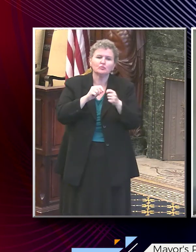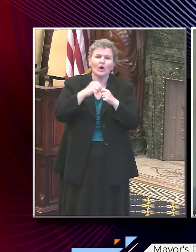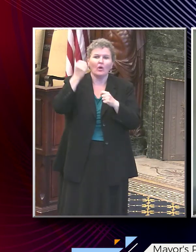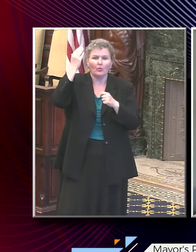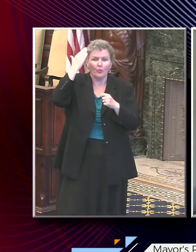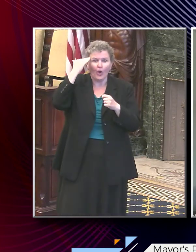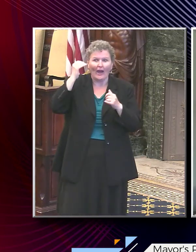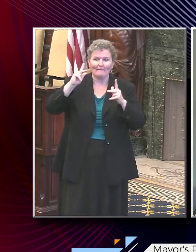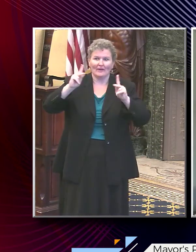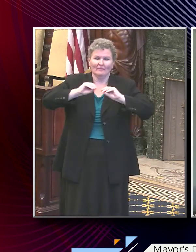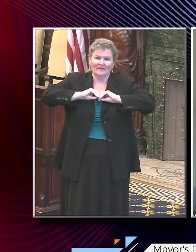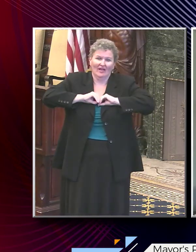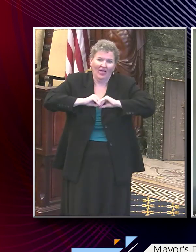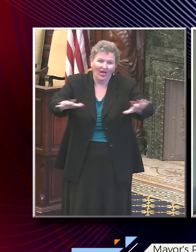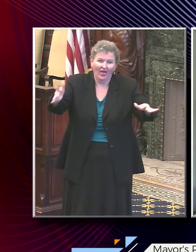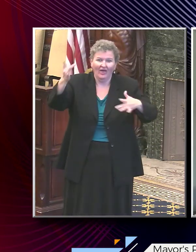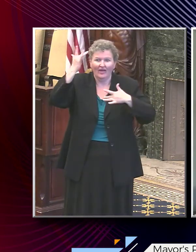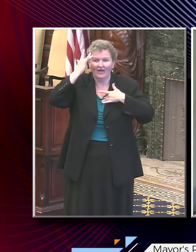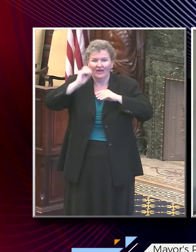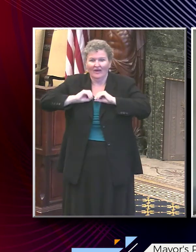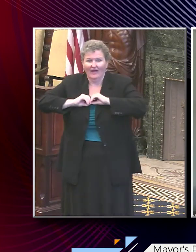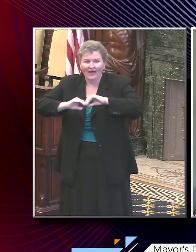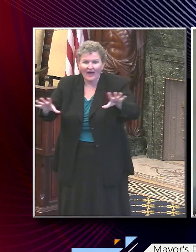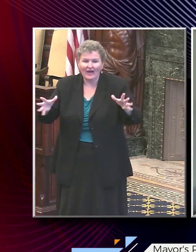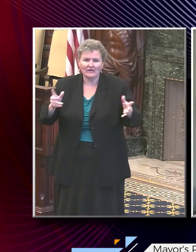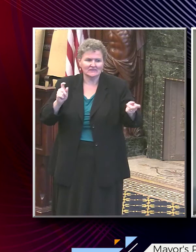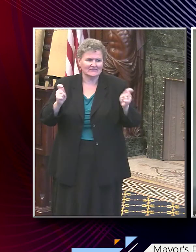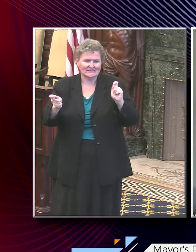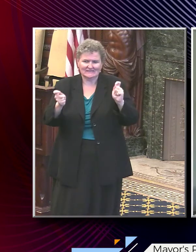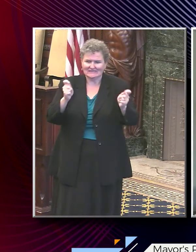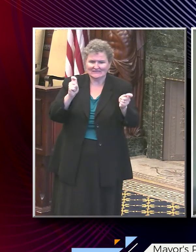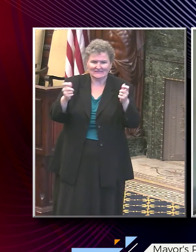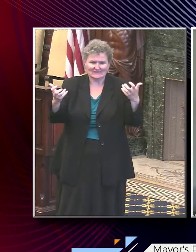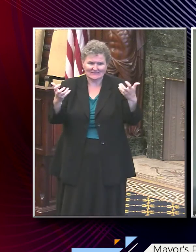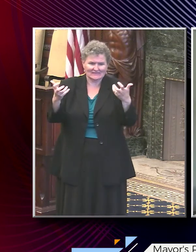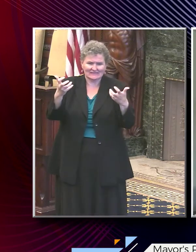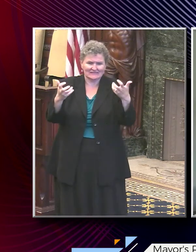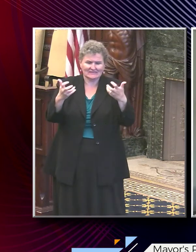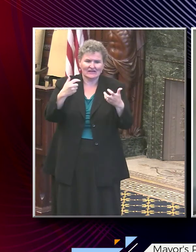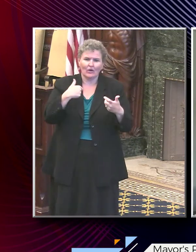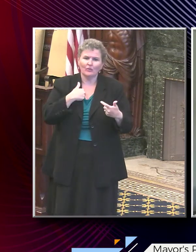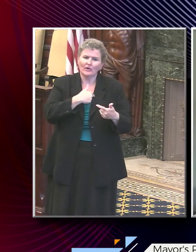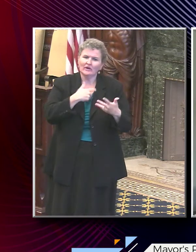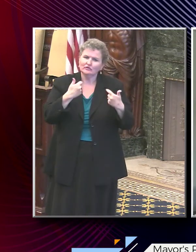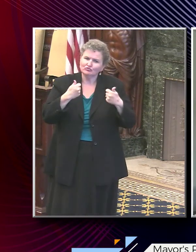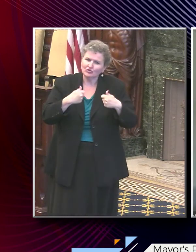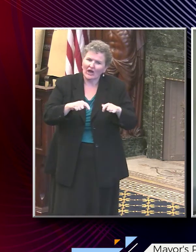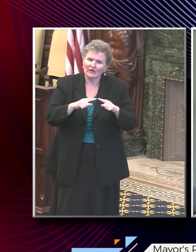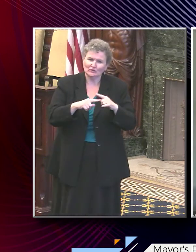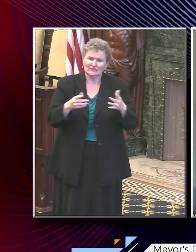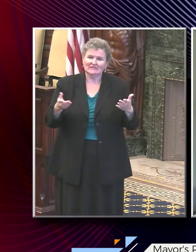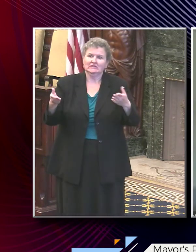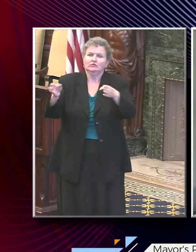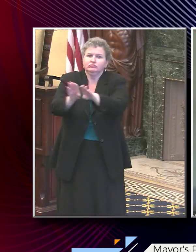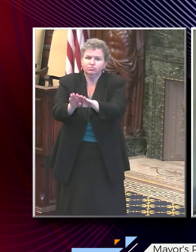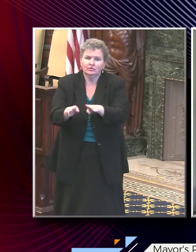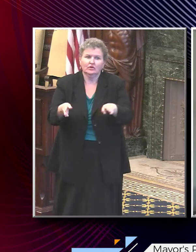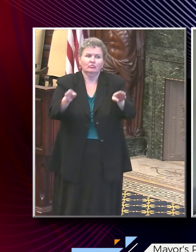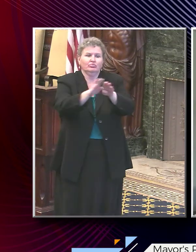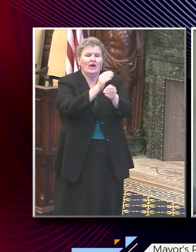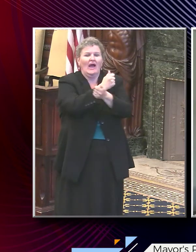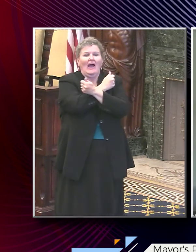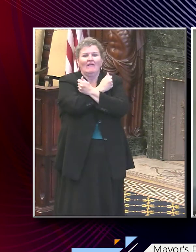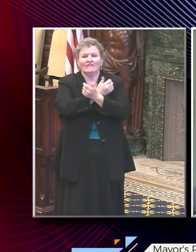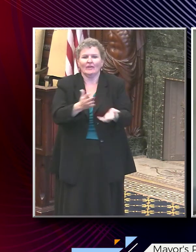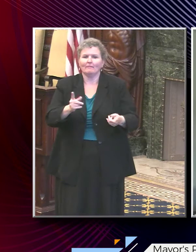spreading, and then try to make our adjustments based upon that. We could try to shut everything down, but as we've seen, that's pretty tough